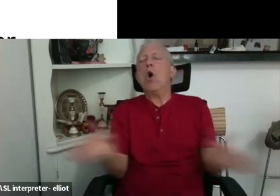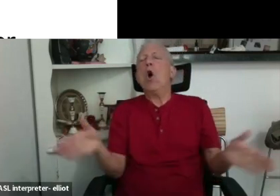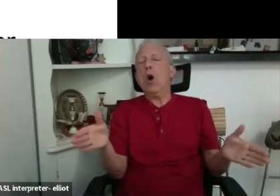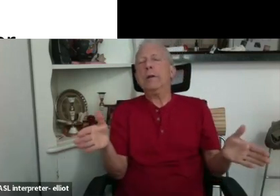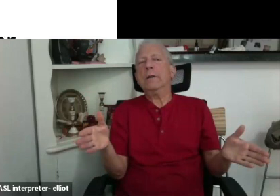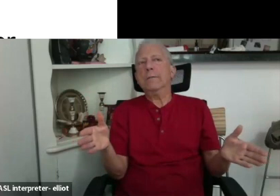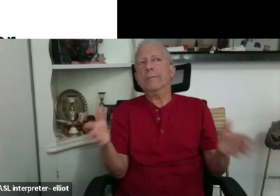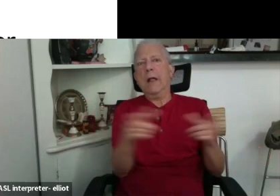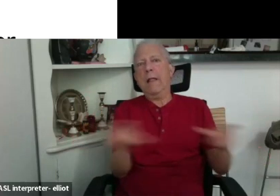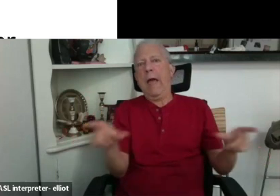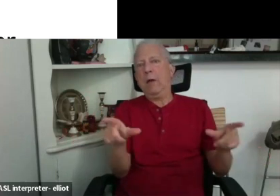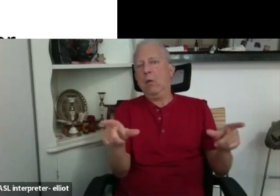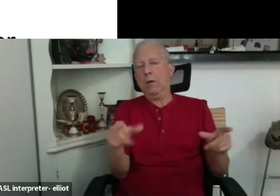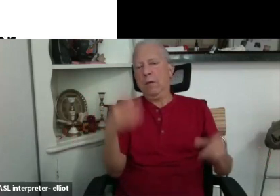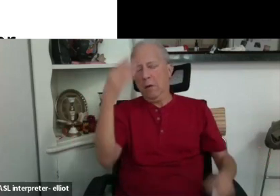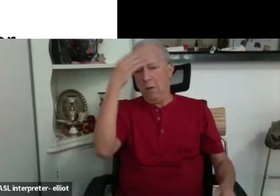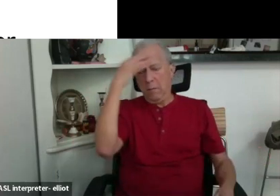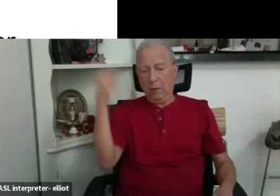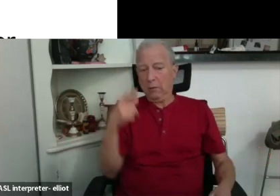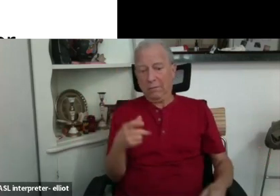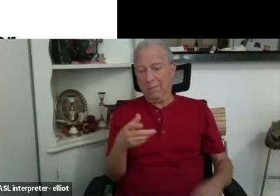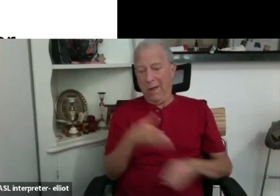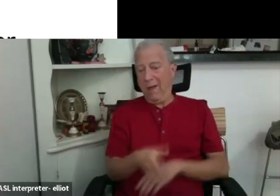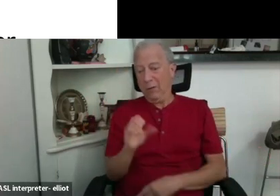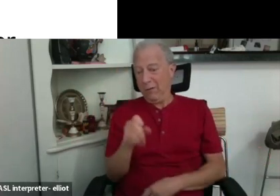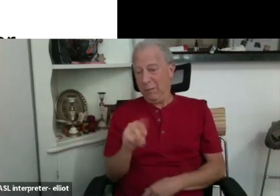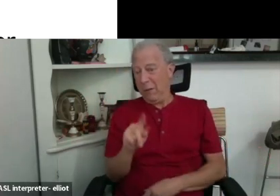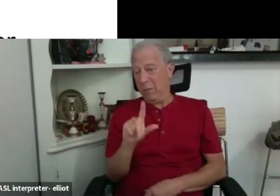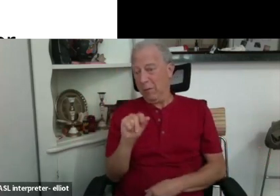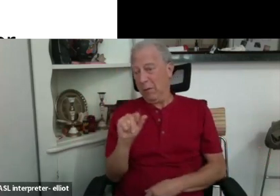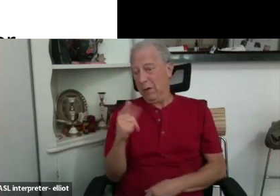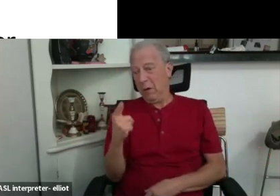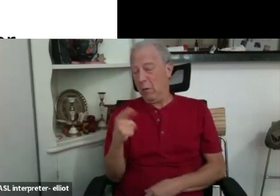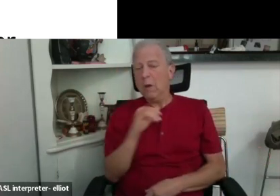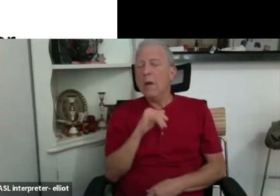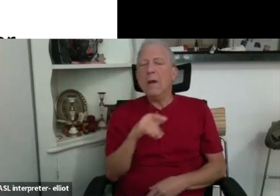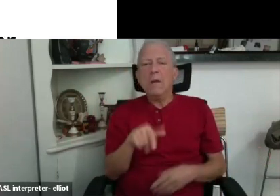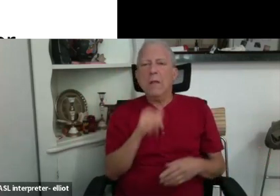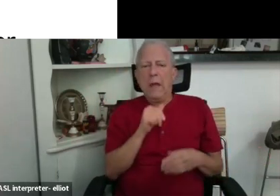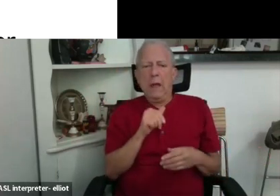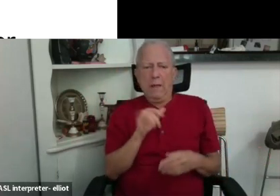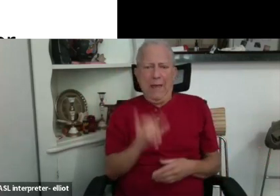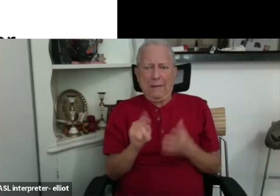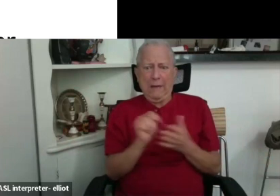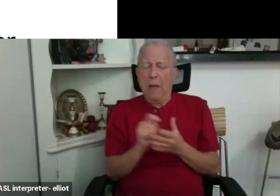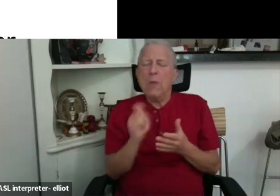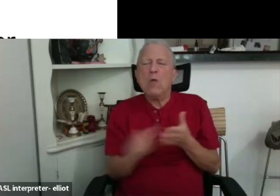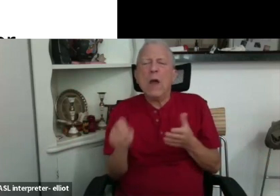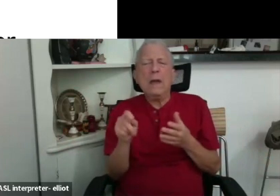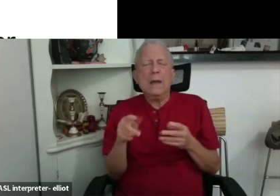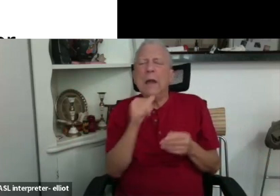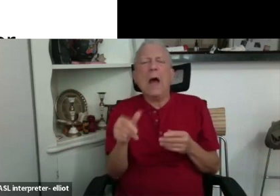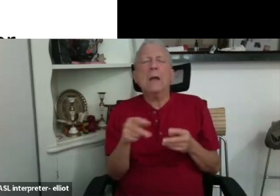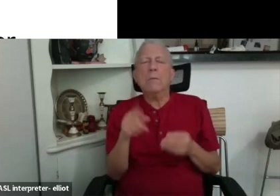like language because I mean it was September 2001. They weren't writing very specifically or narrowly. President Bush